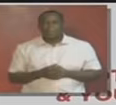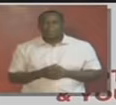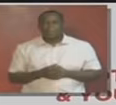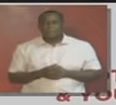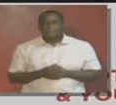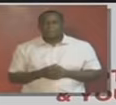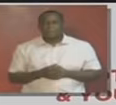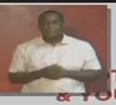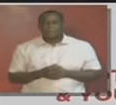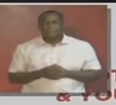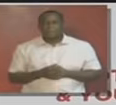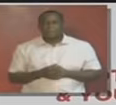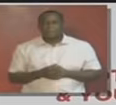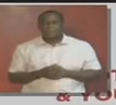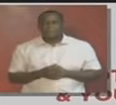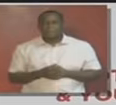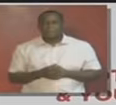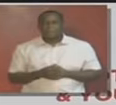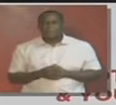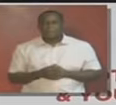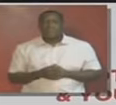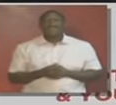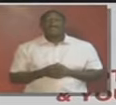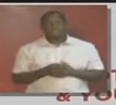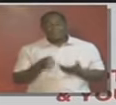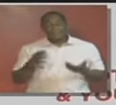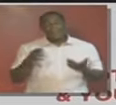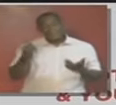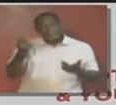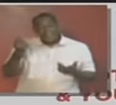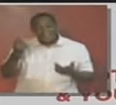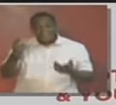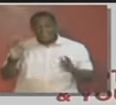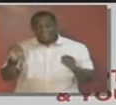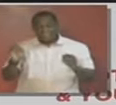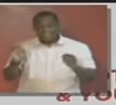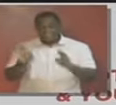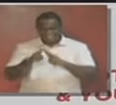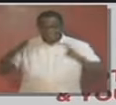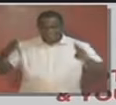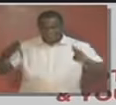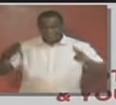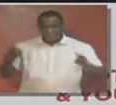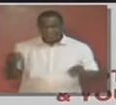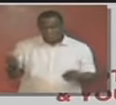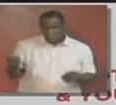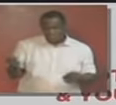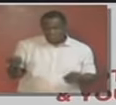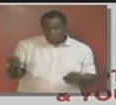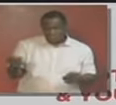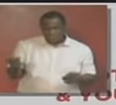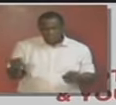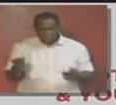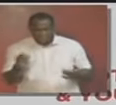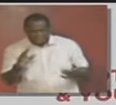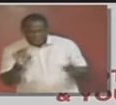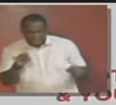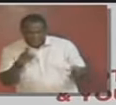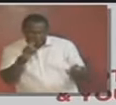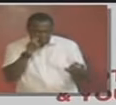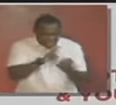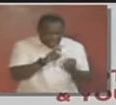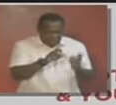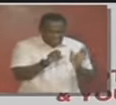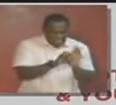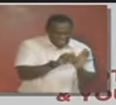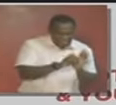response between a canine and the testing that we have currently been advocating and that has been working reasonably well. So us